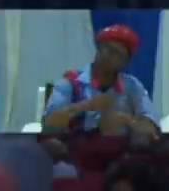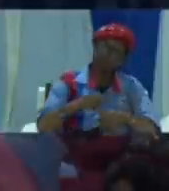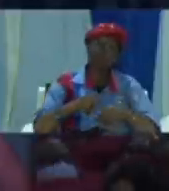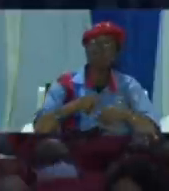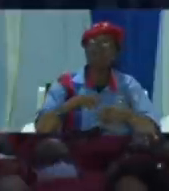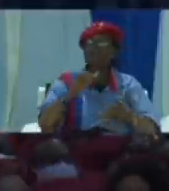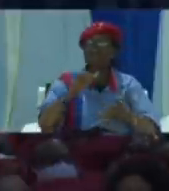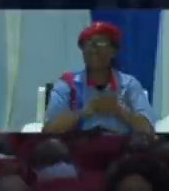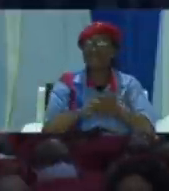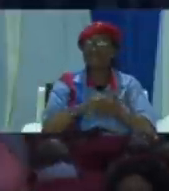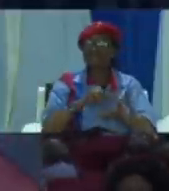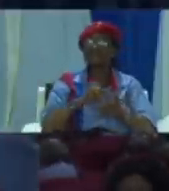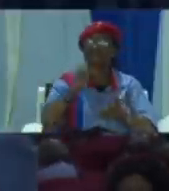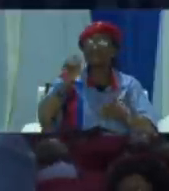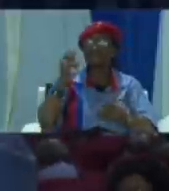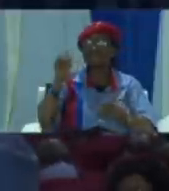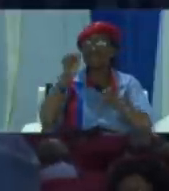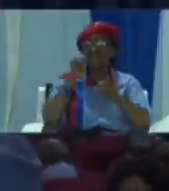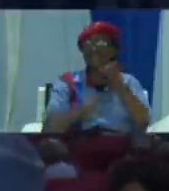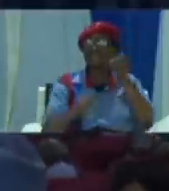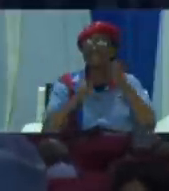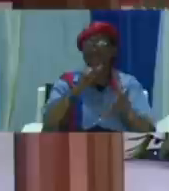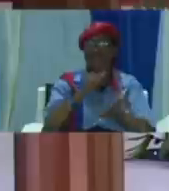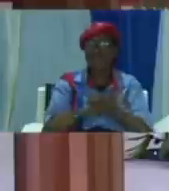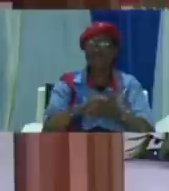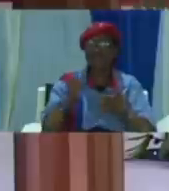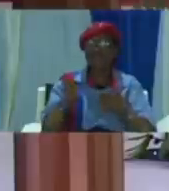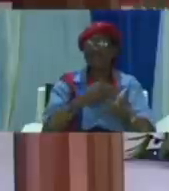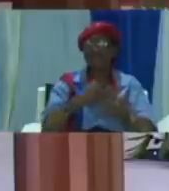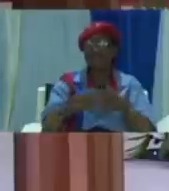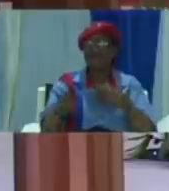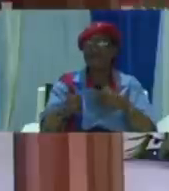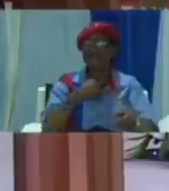that it is the end that matters.